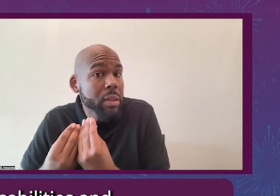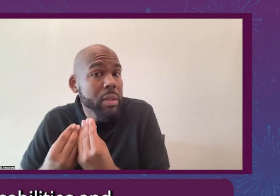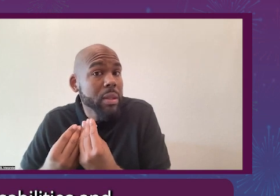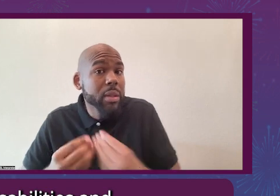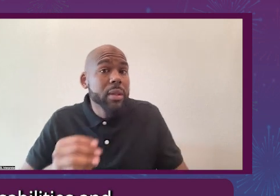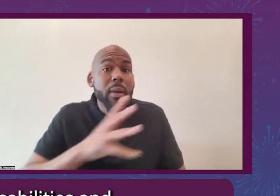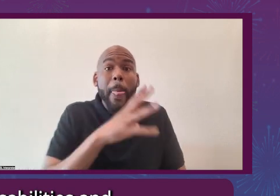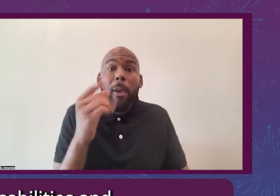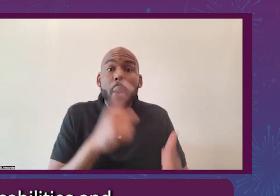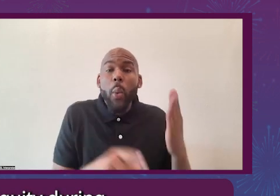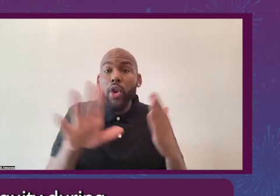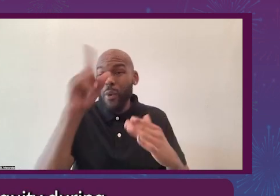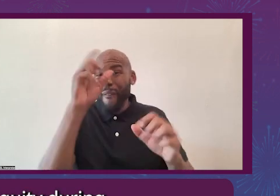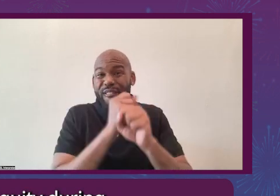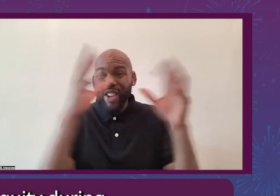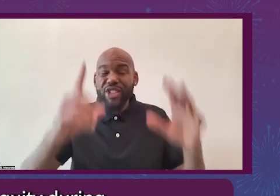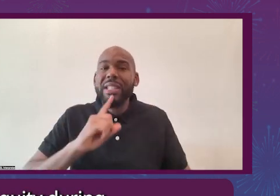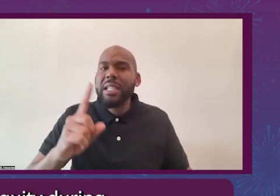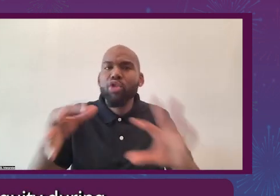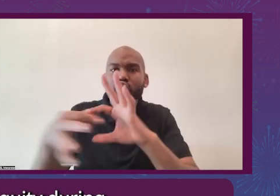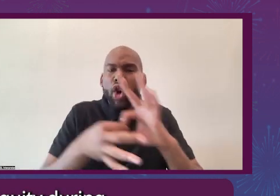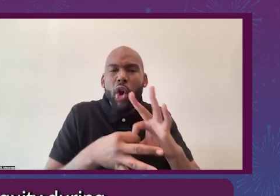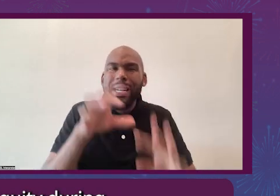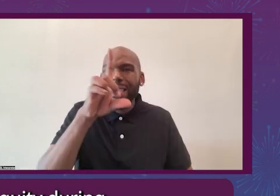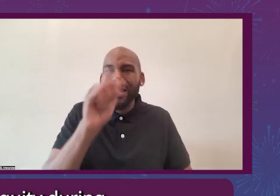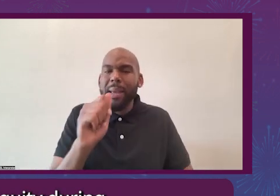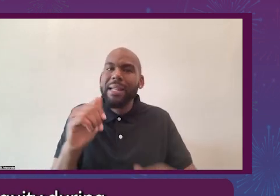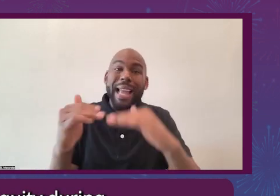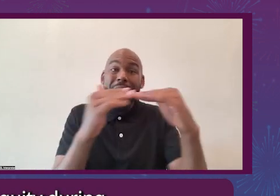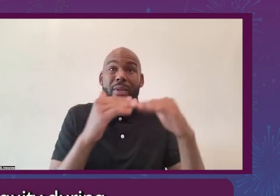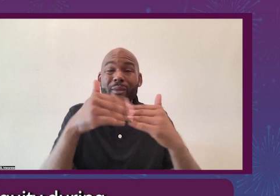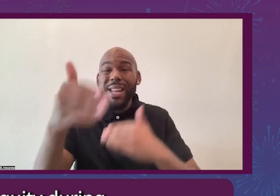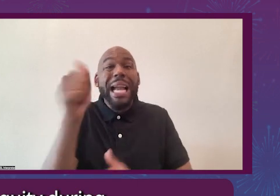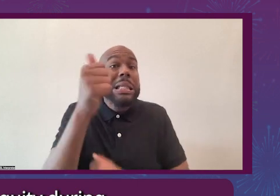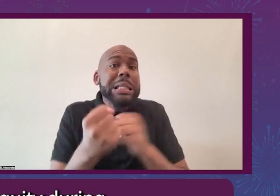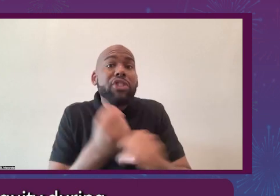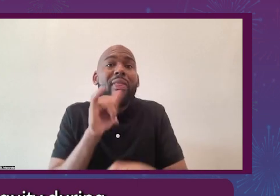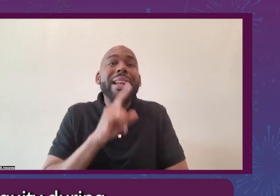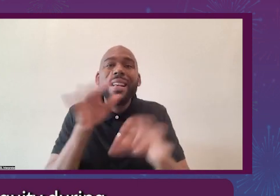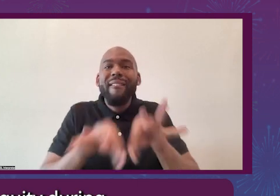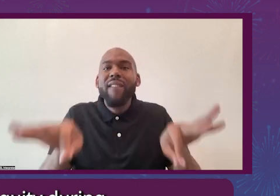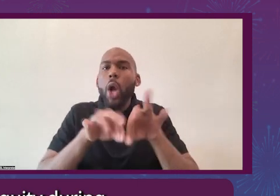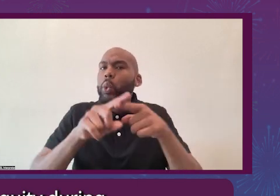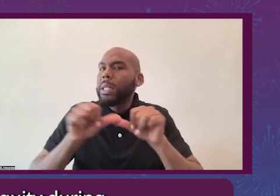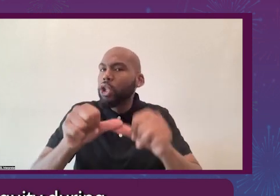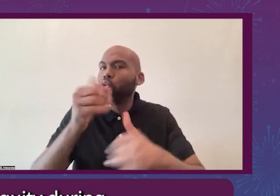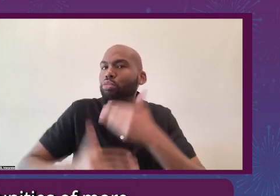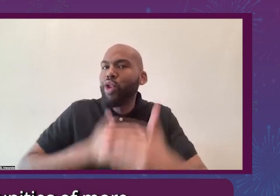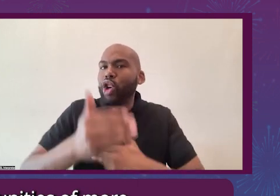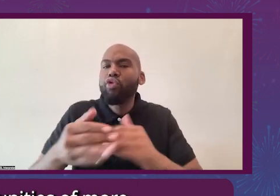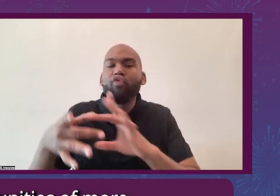organizations, and what your vision is regarding disability equity during the next decade is vital to our